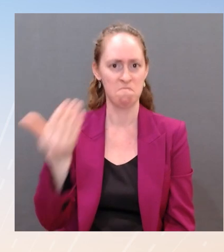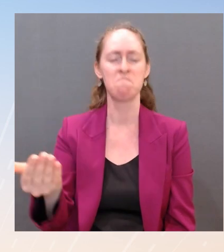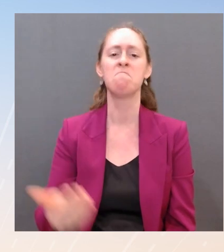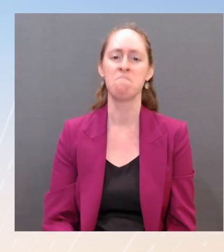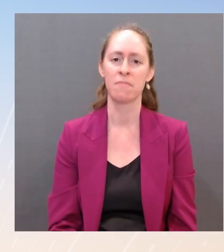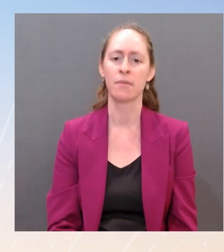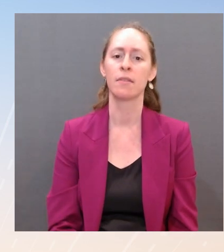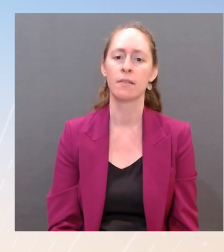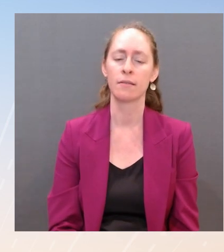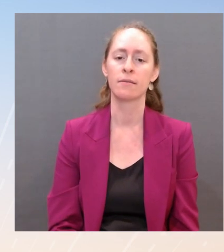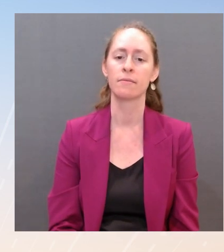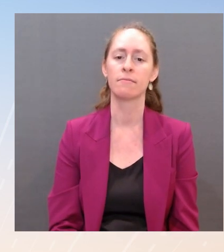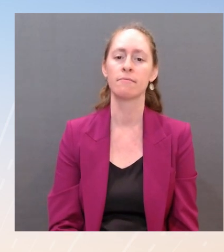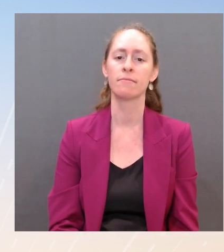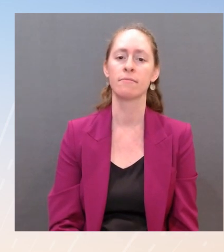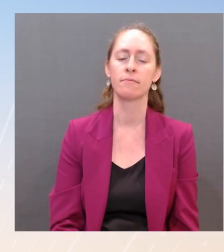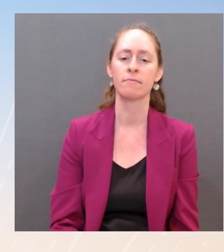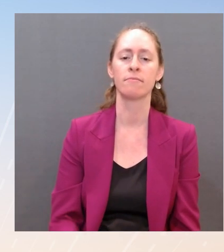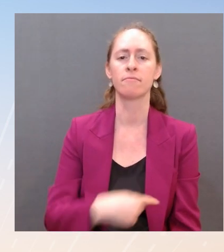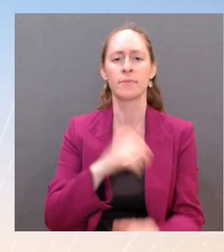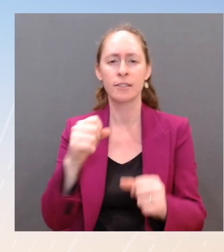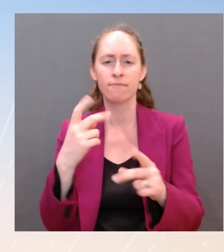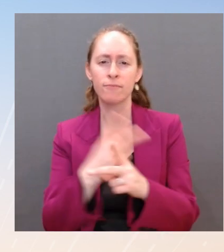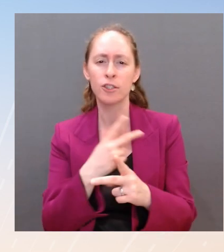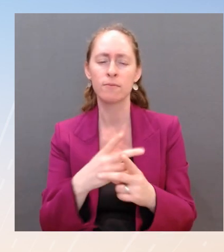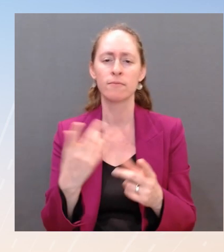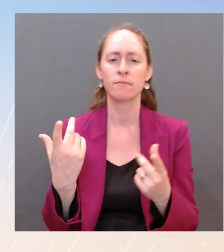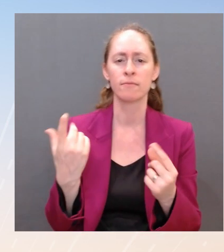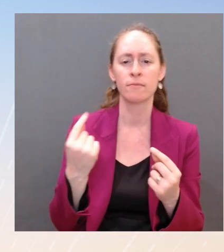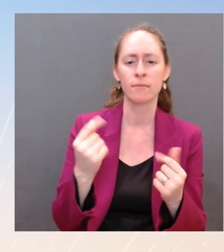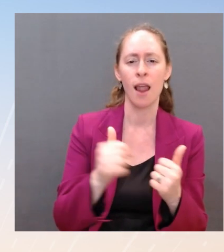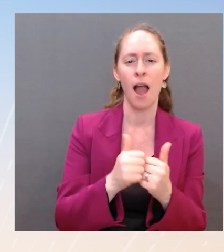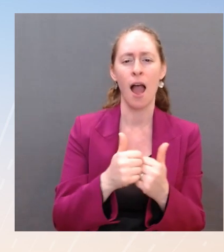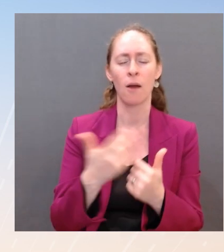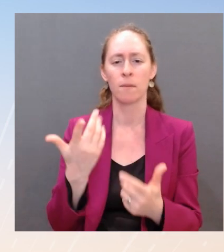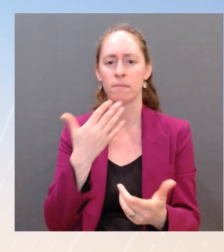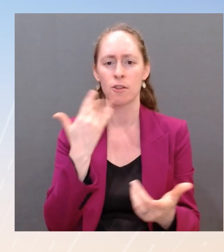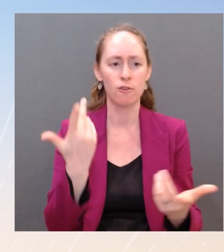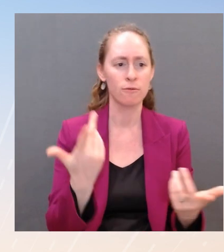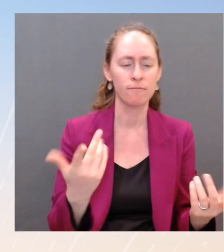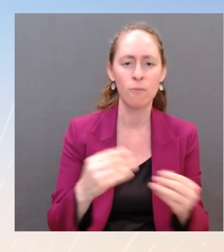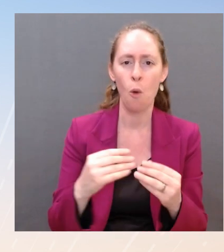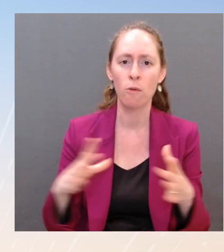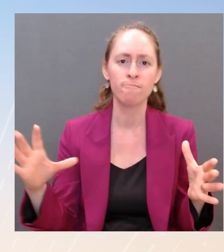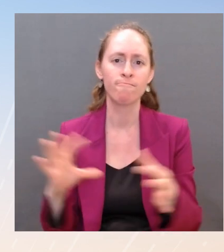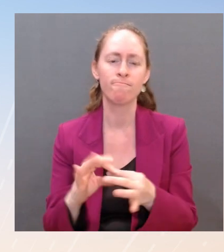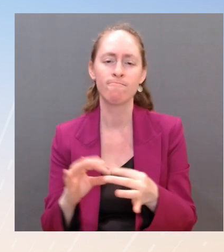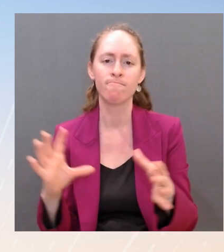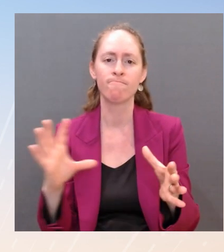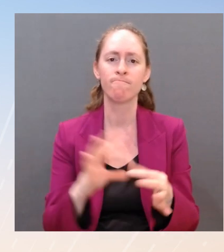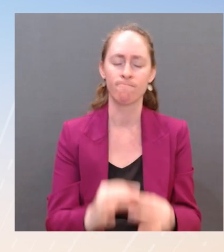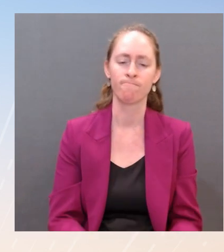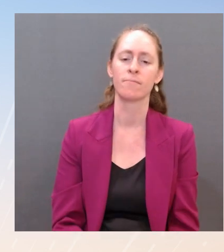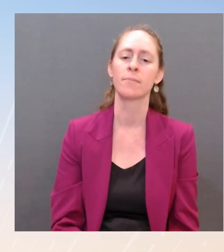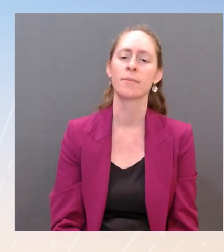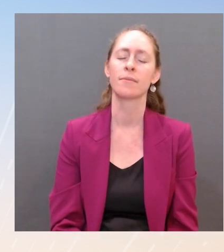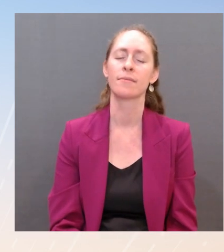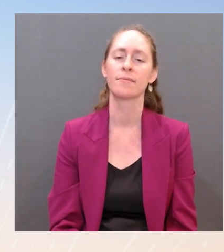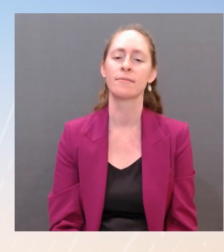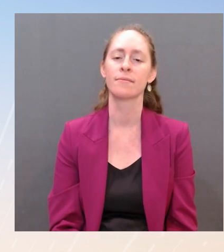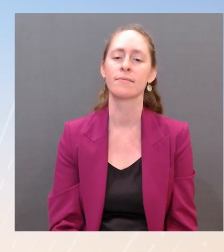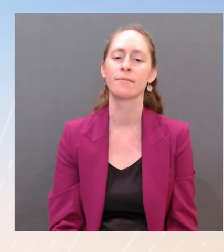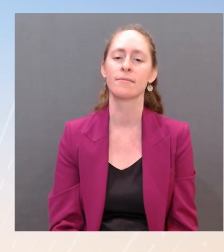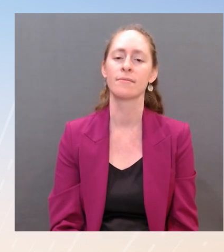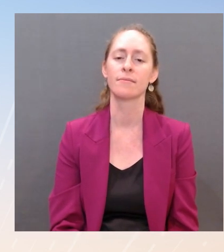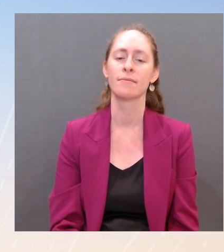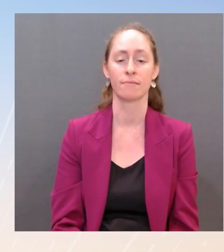spaces. And we were very upfront, you know, when I joined the club in changing the narrative to create spaces that are very